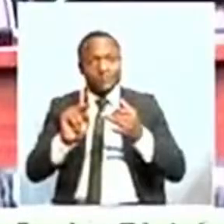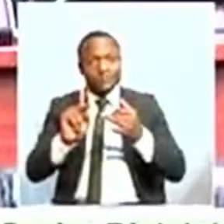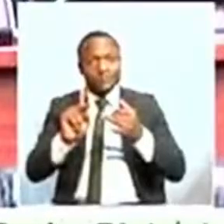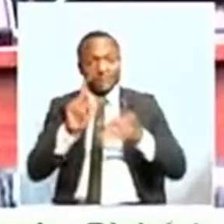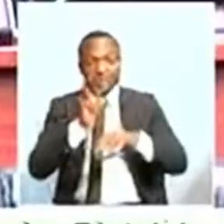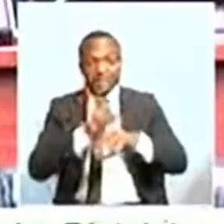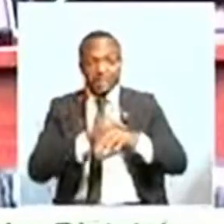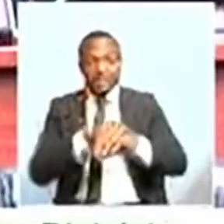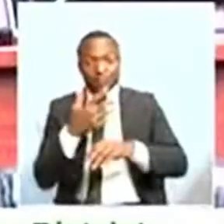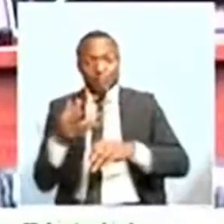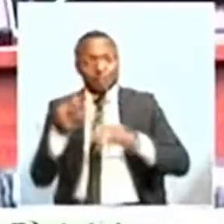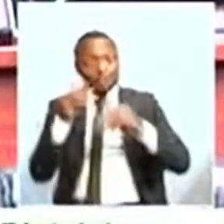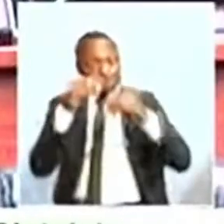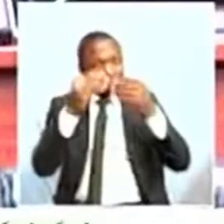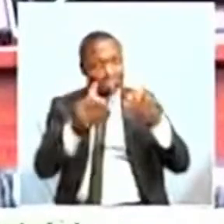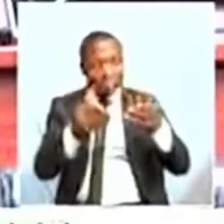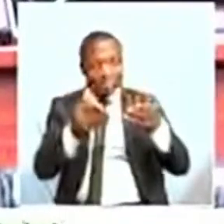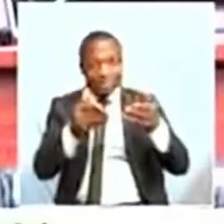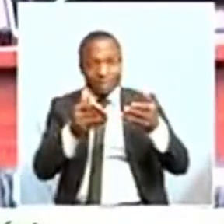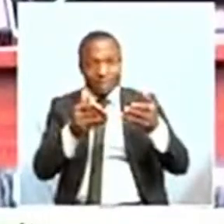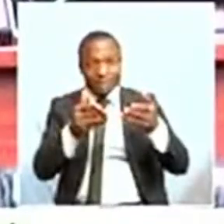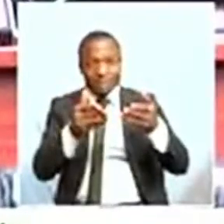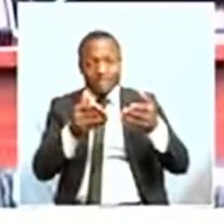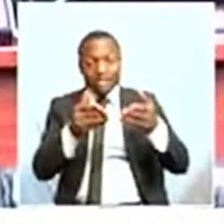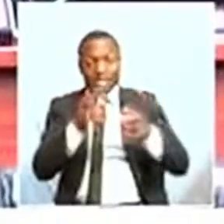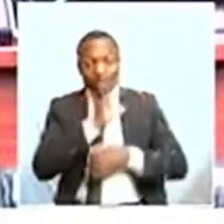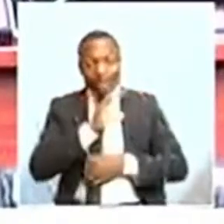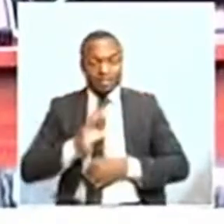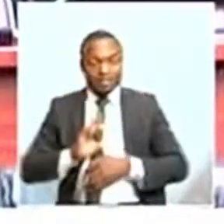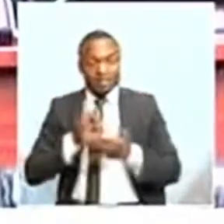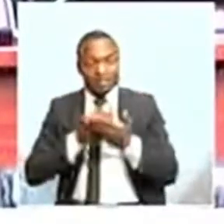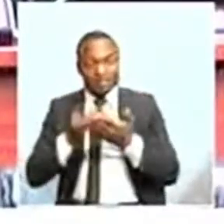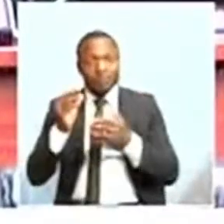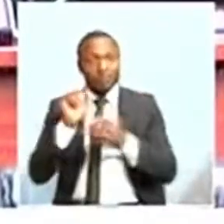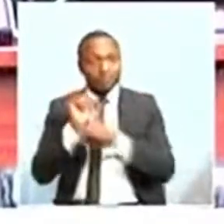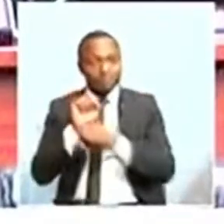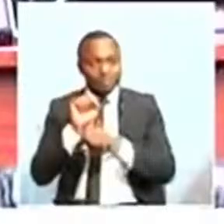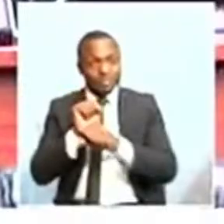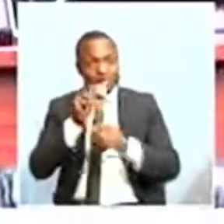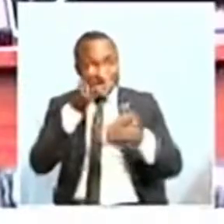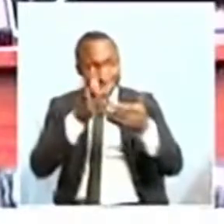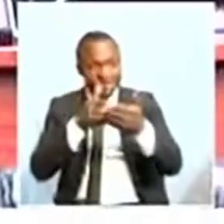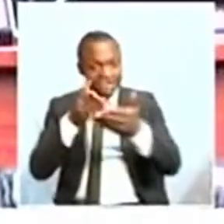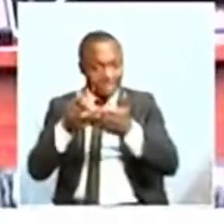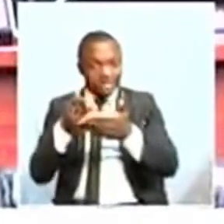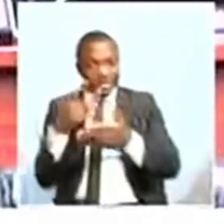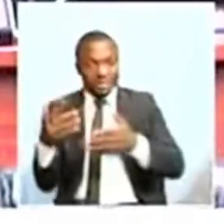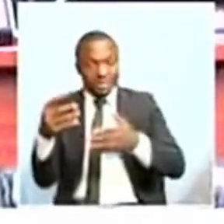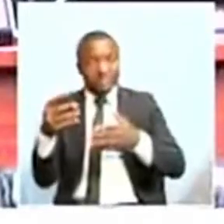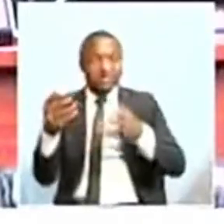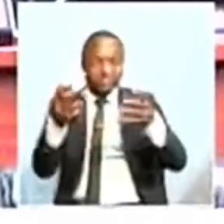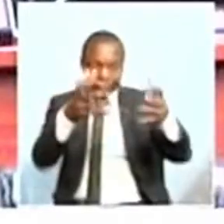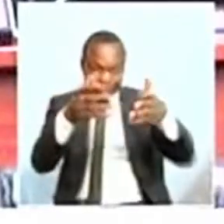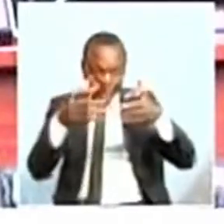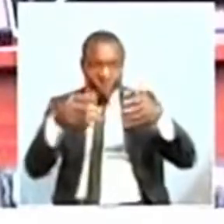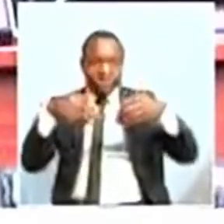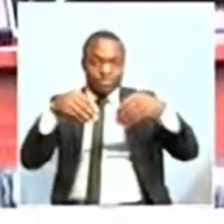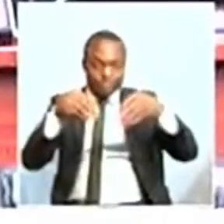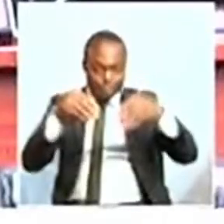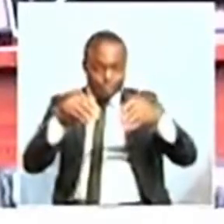are given. And should the contractor not perform, these are encashed.